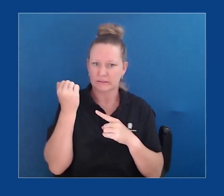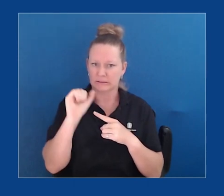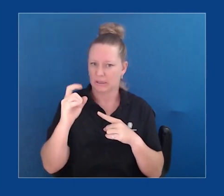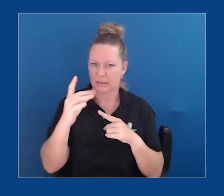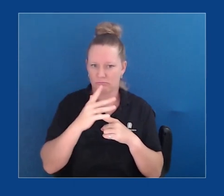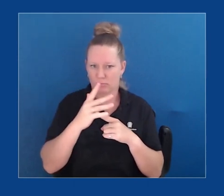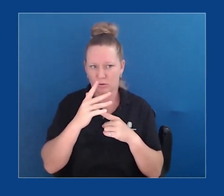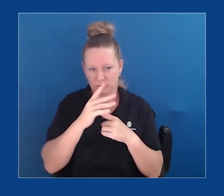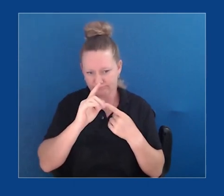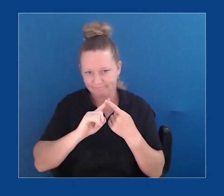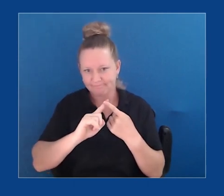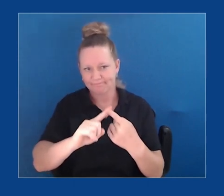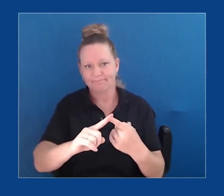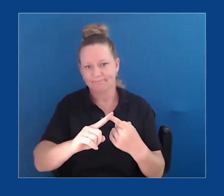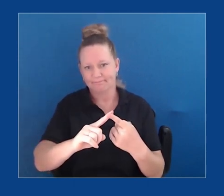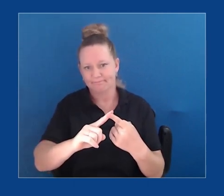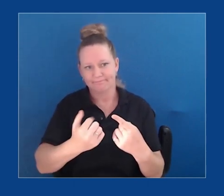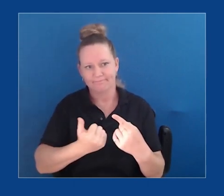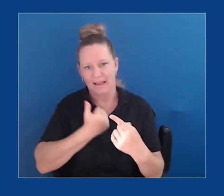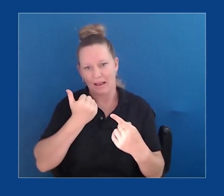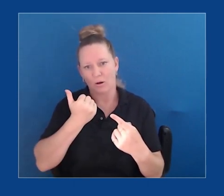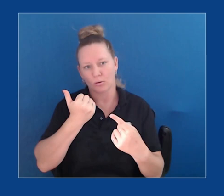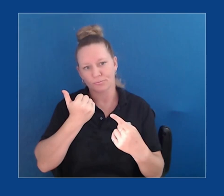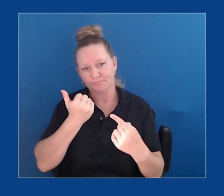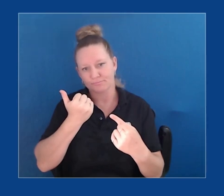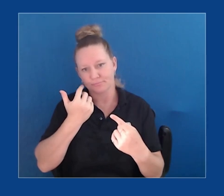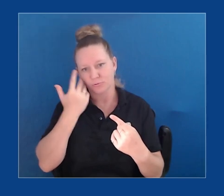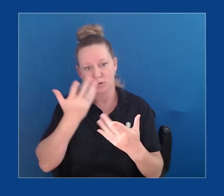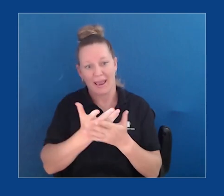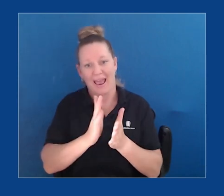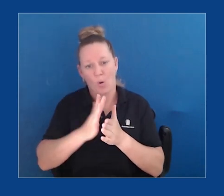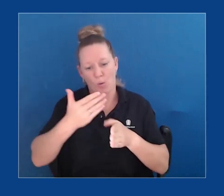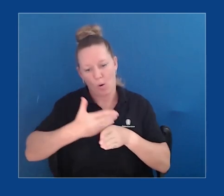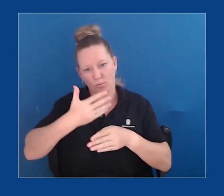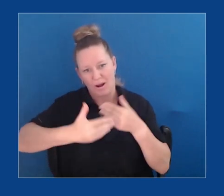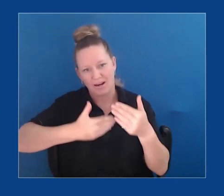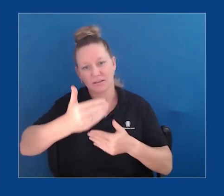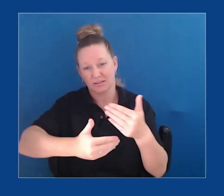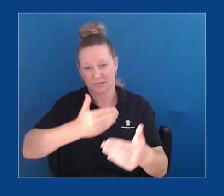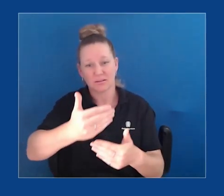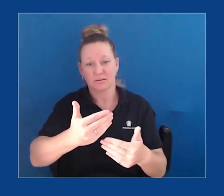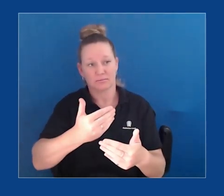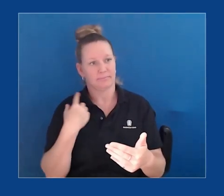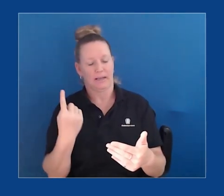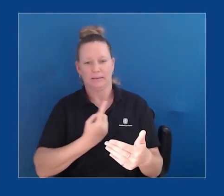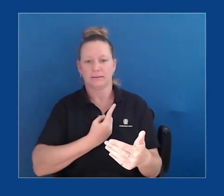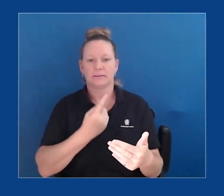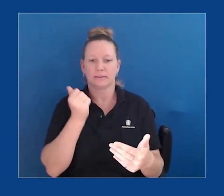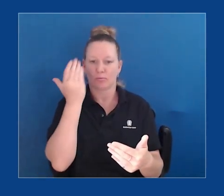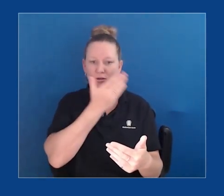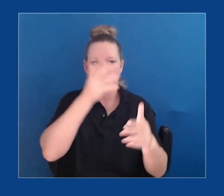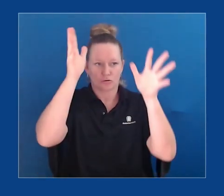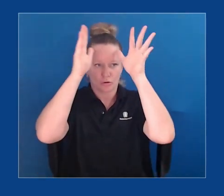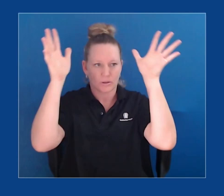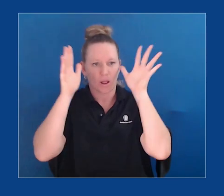ways of operating in this space as Aboriginal and Torres Strait Islander people, wanting to